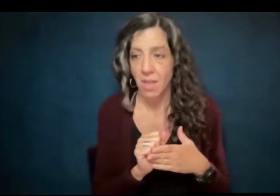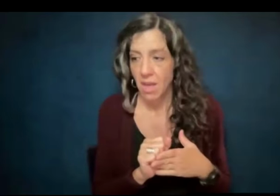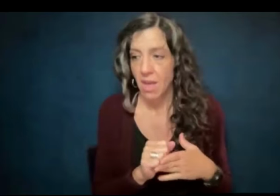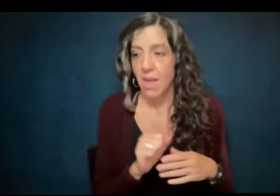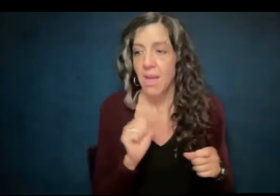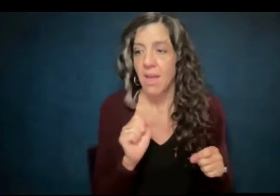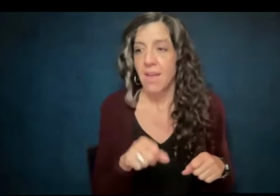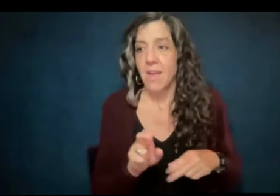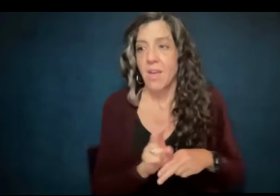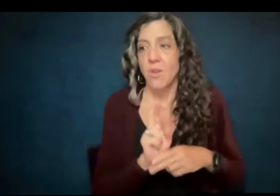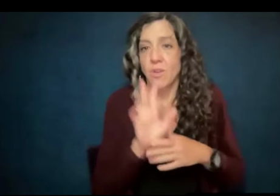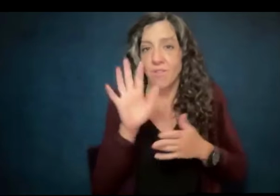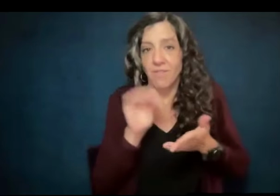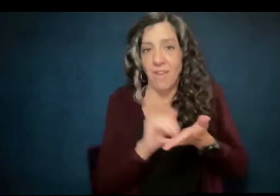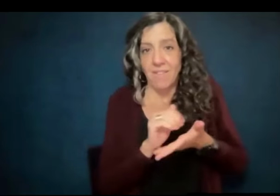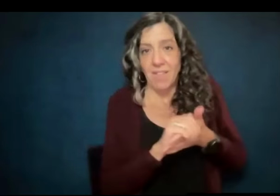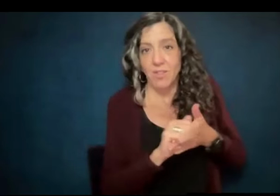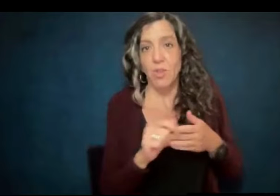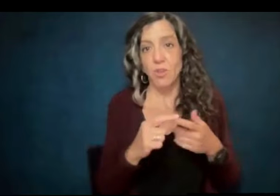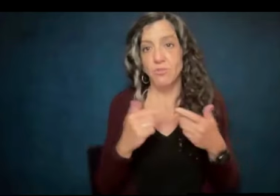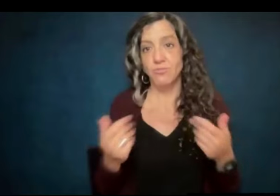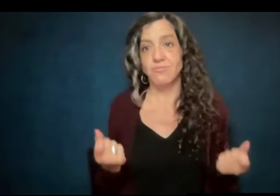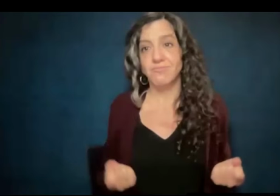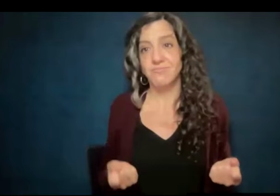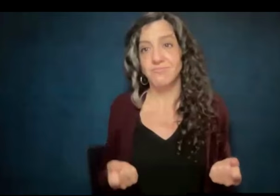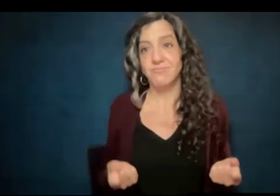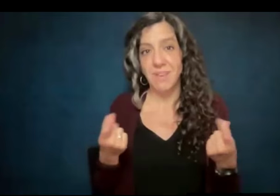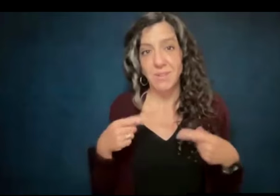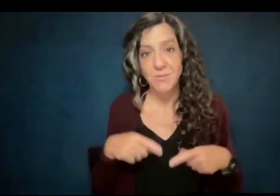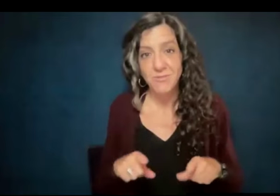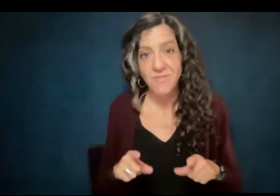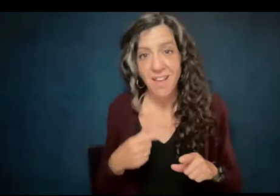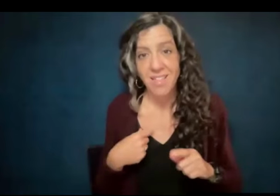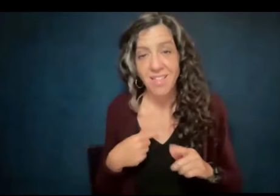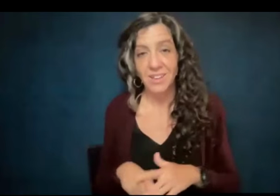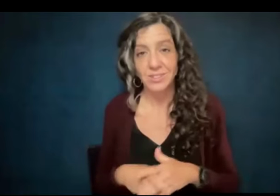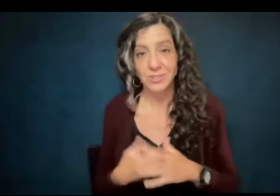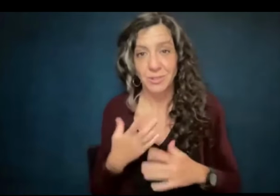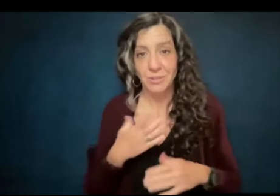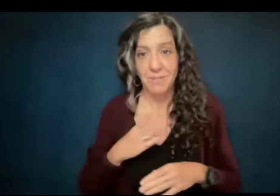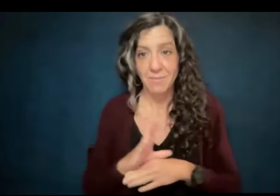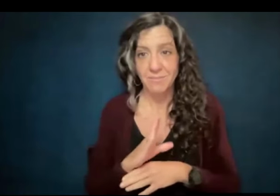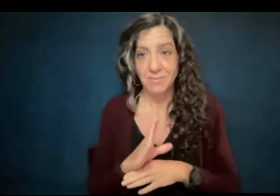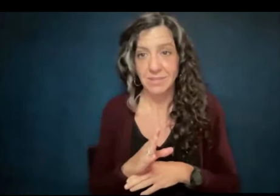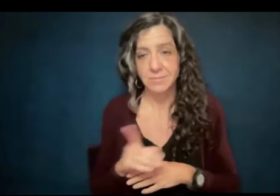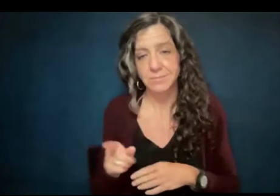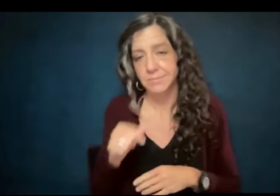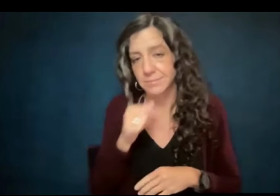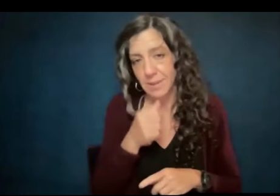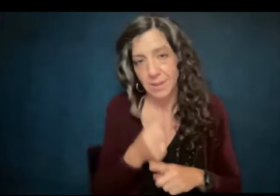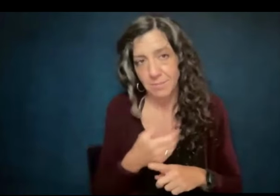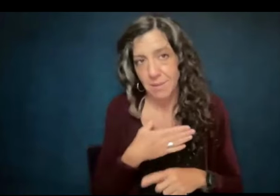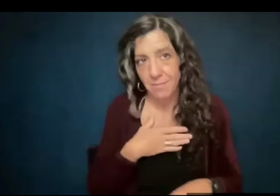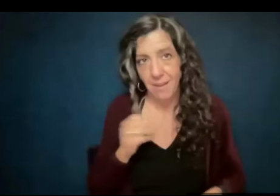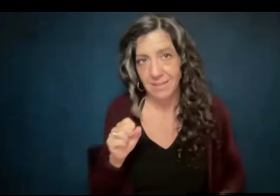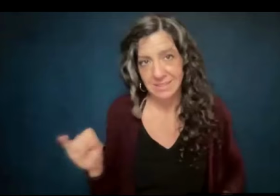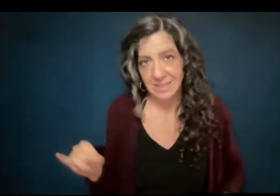that $5,000 to spend while I'm starting my business and it wouldn't impact my